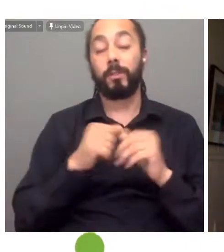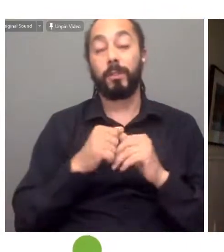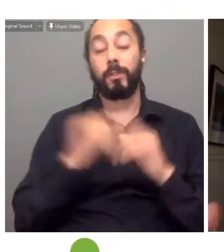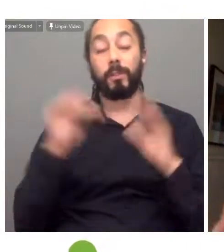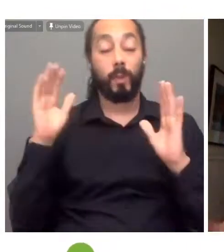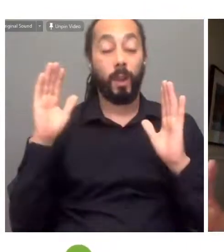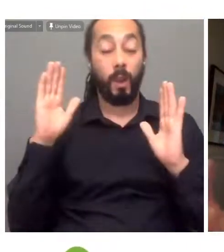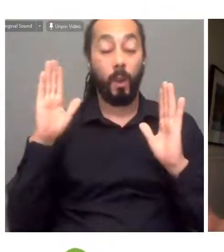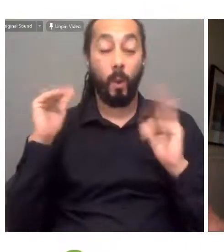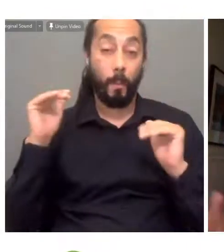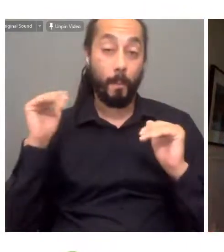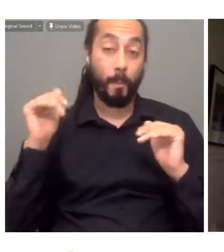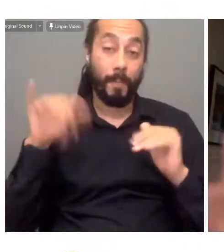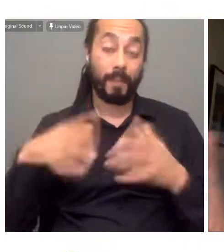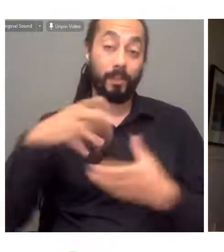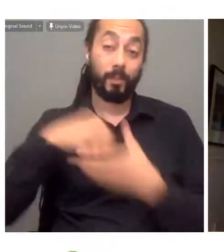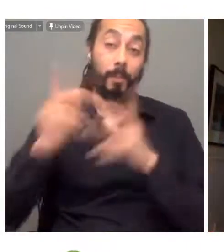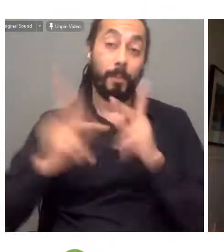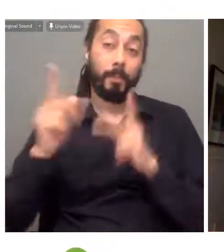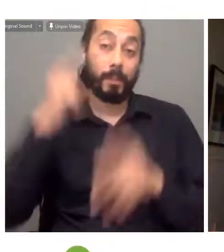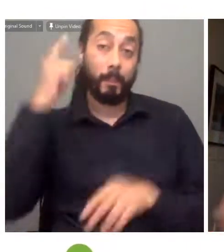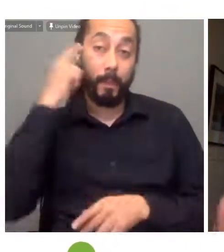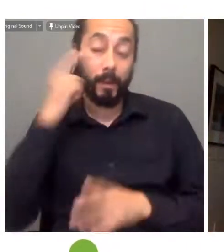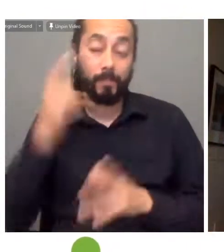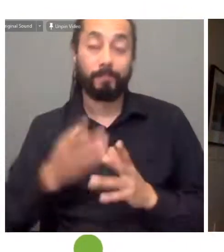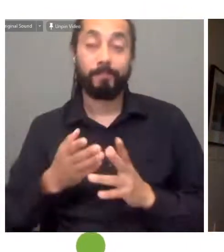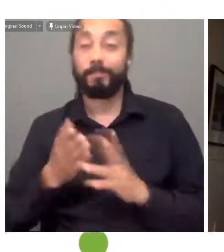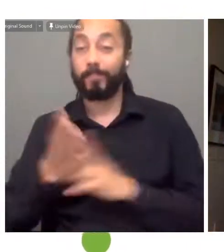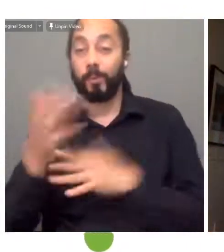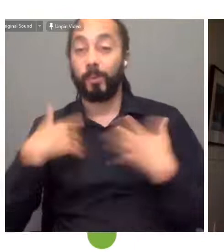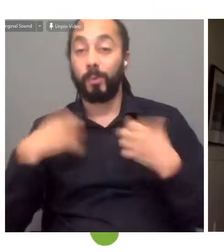minds as you're making recovery plans.